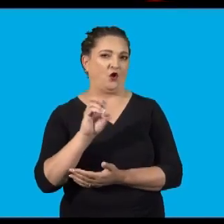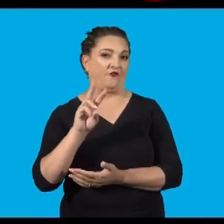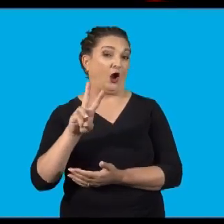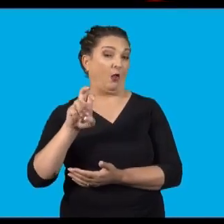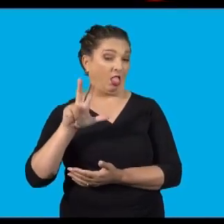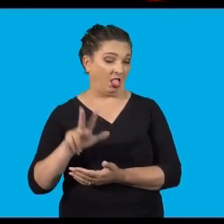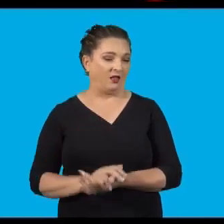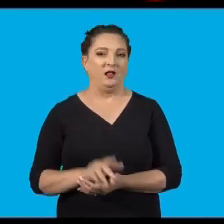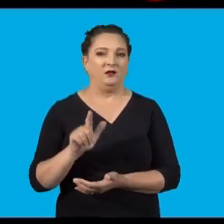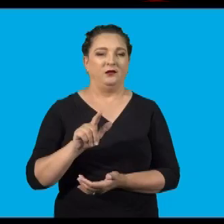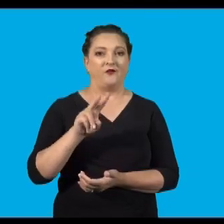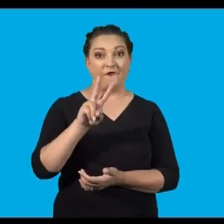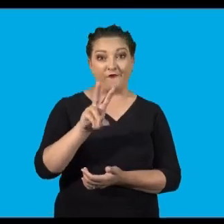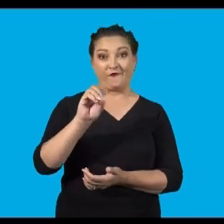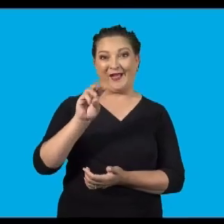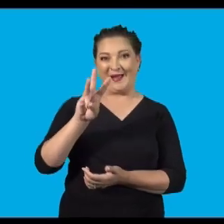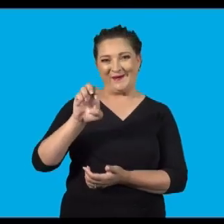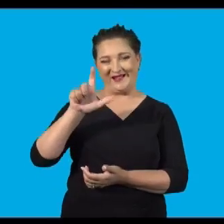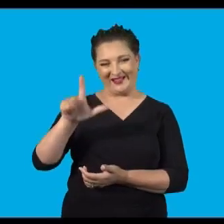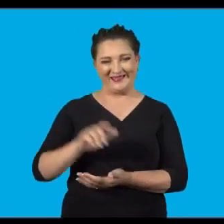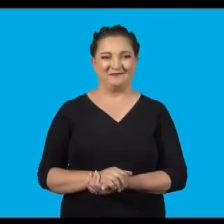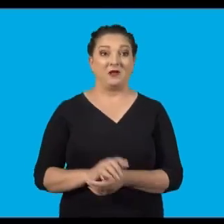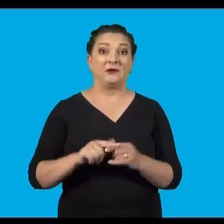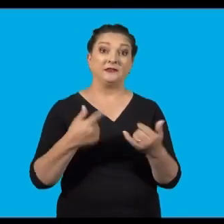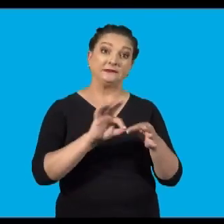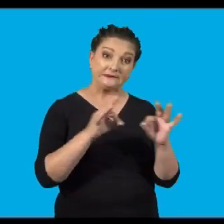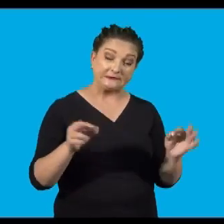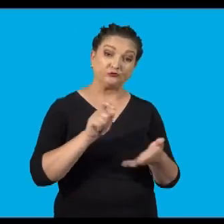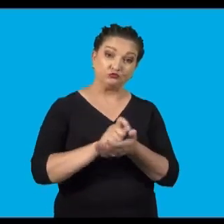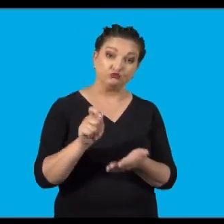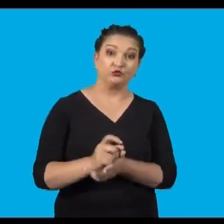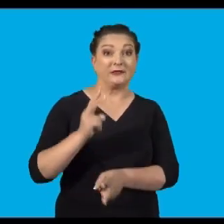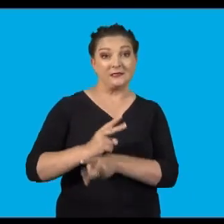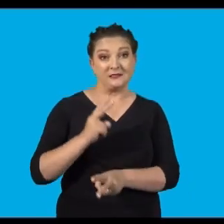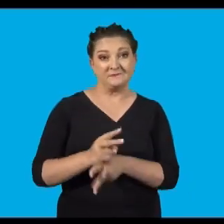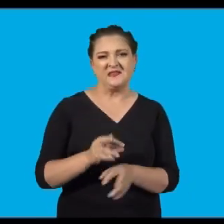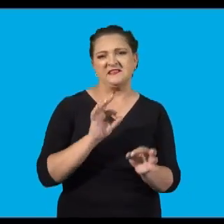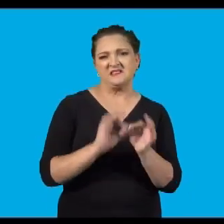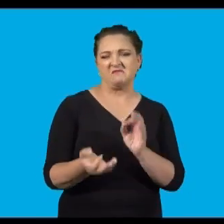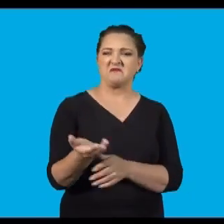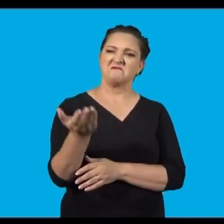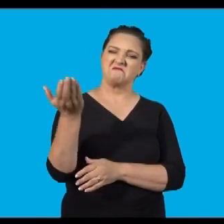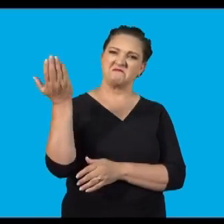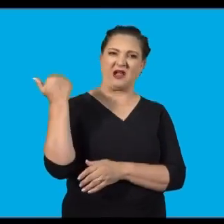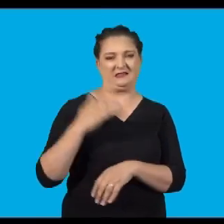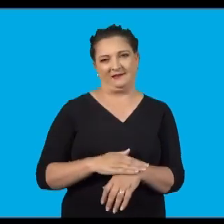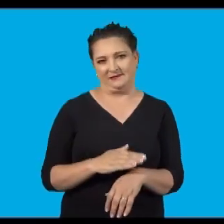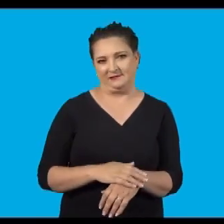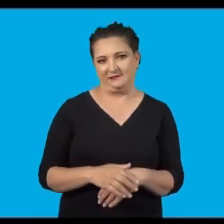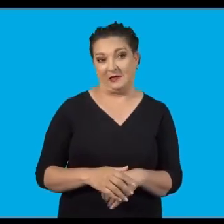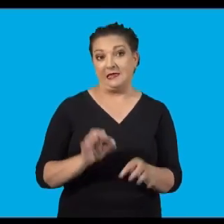right, let's move on to our next question. Rewrite the following sentence in the simple past tense. Now,